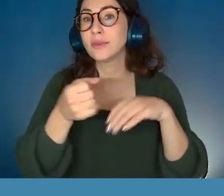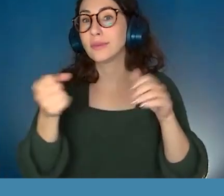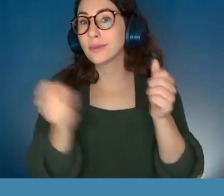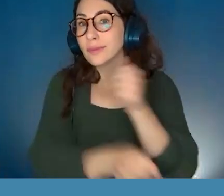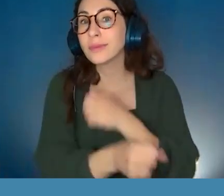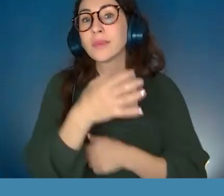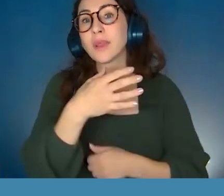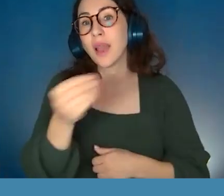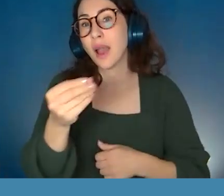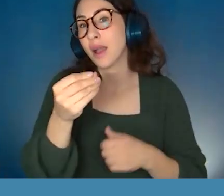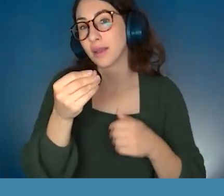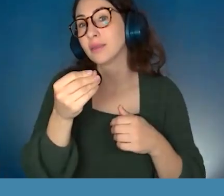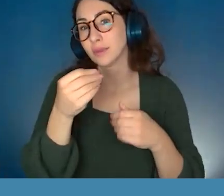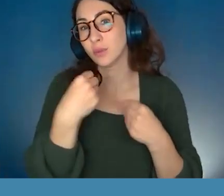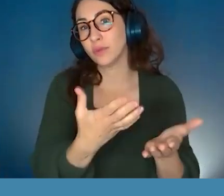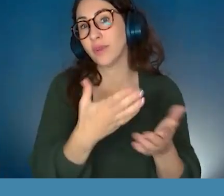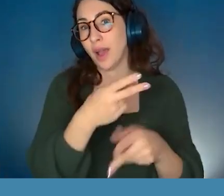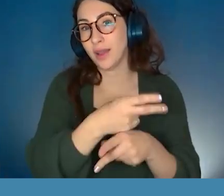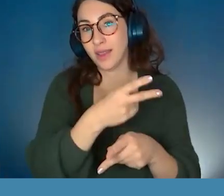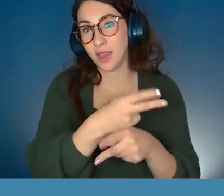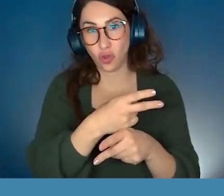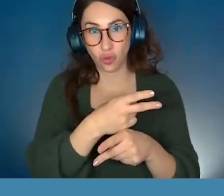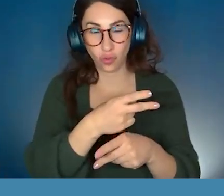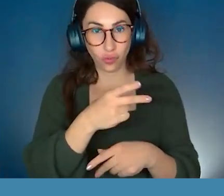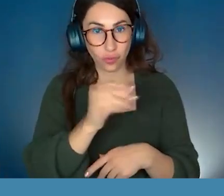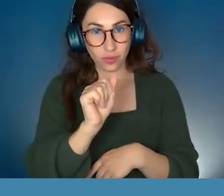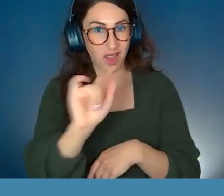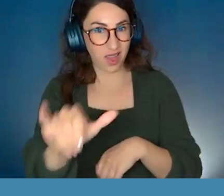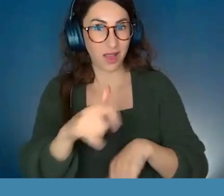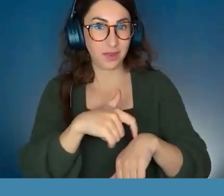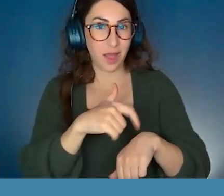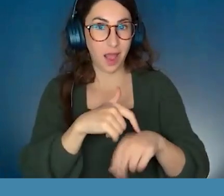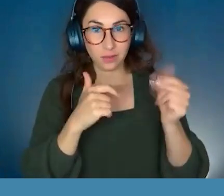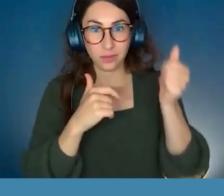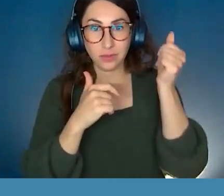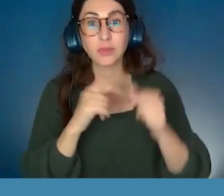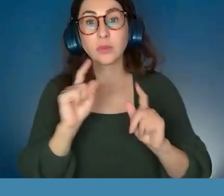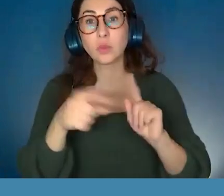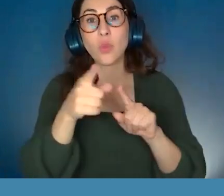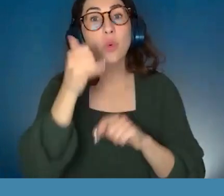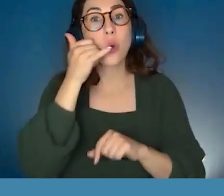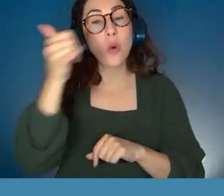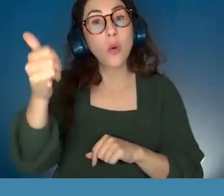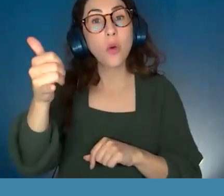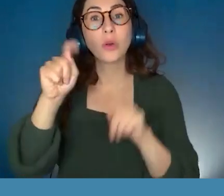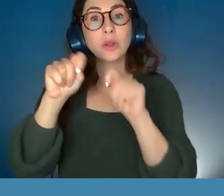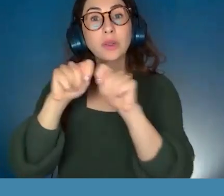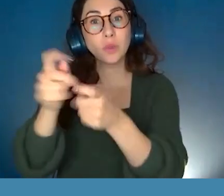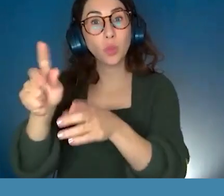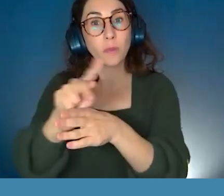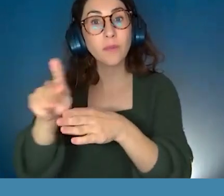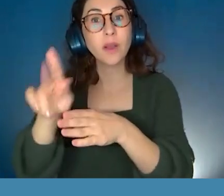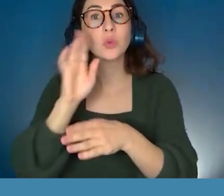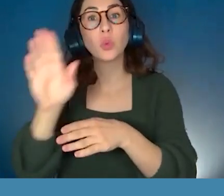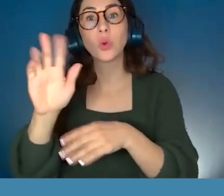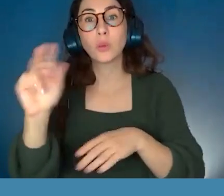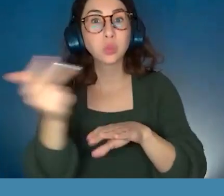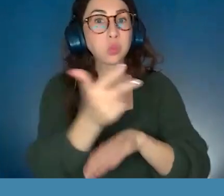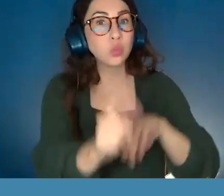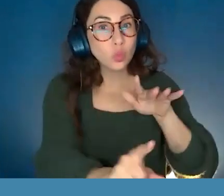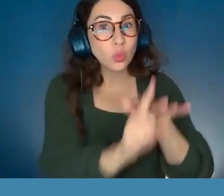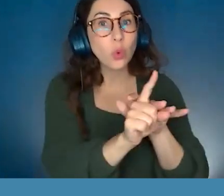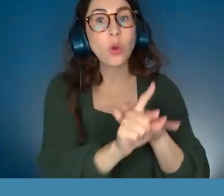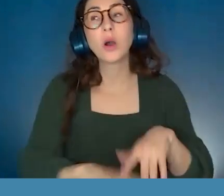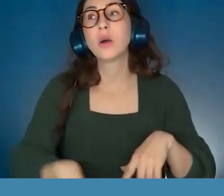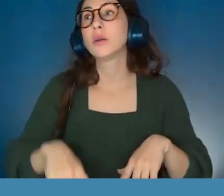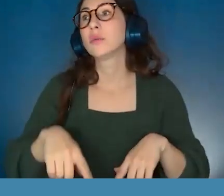on the spot. And so when you call a mobile response team, there will be a team of professionals that show up, usually consisting of a licensed mental health